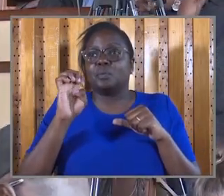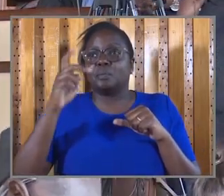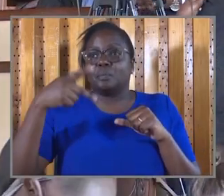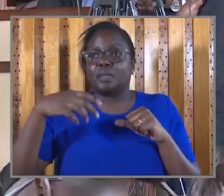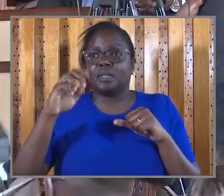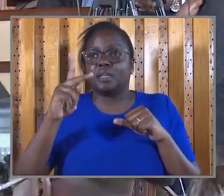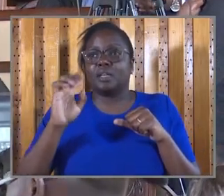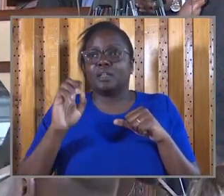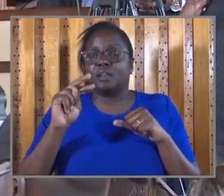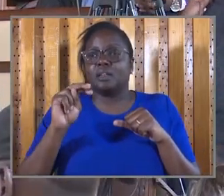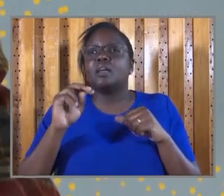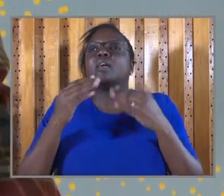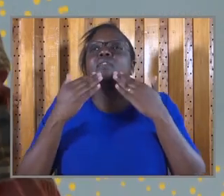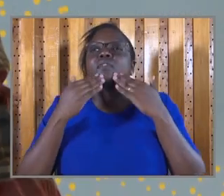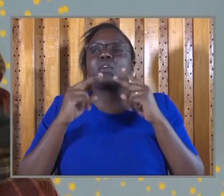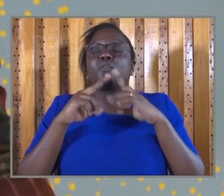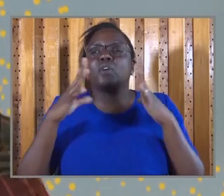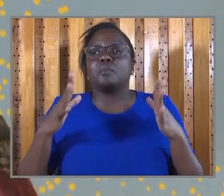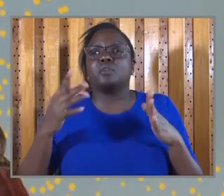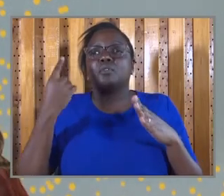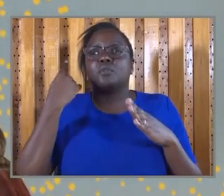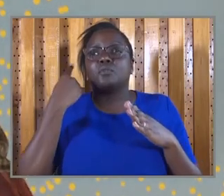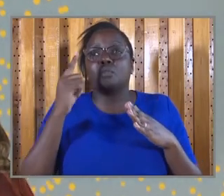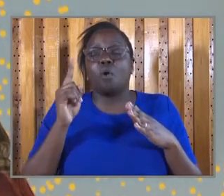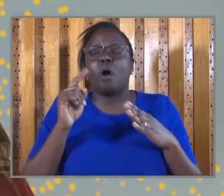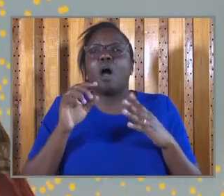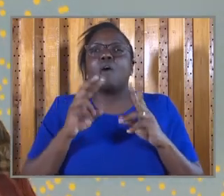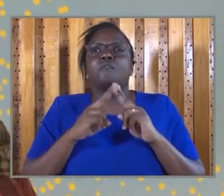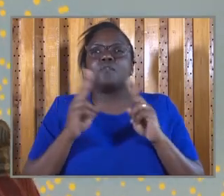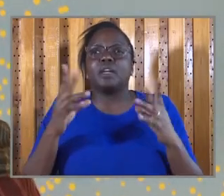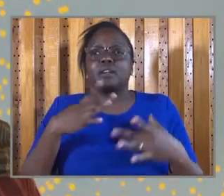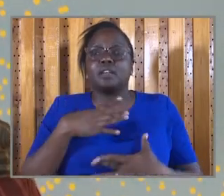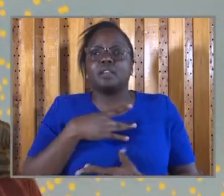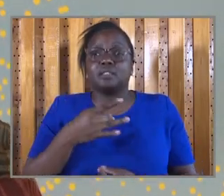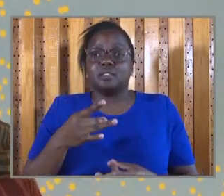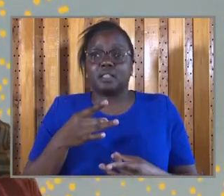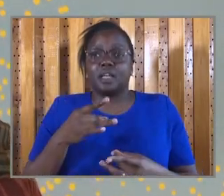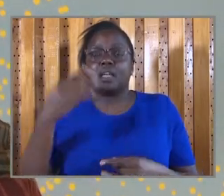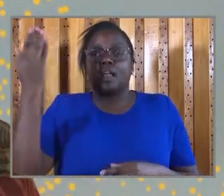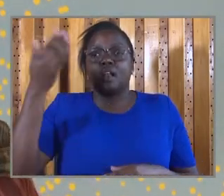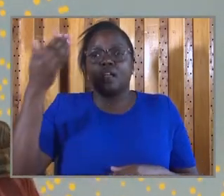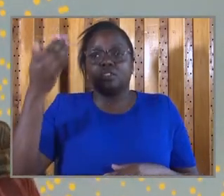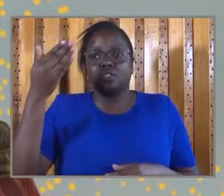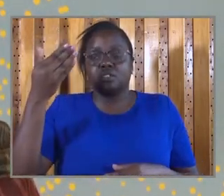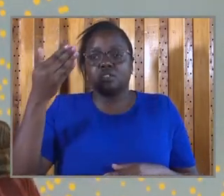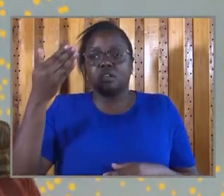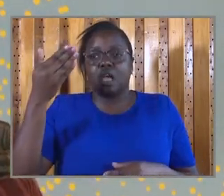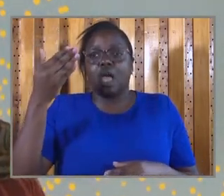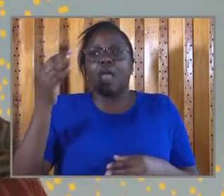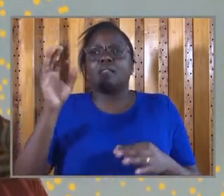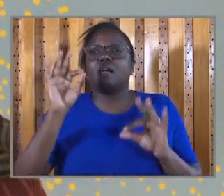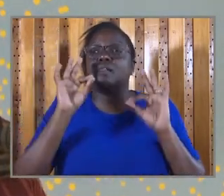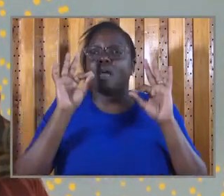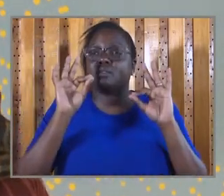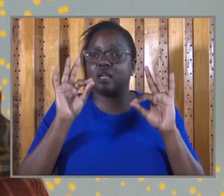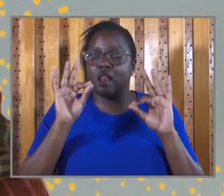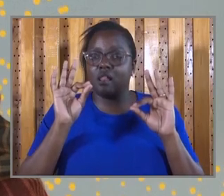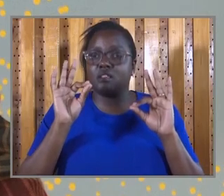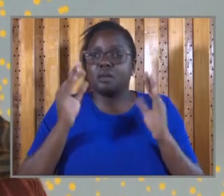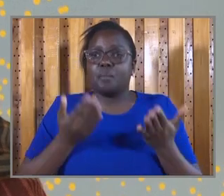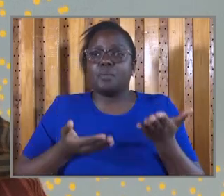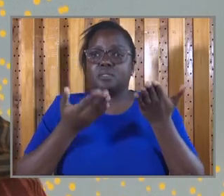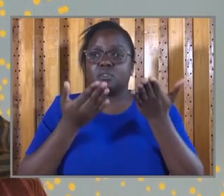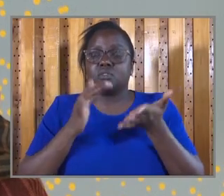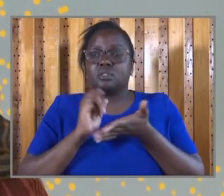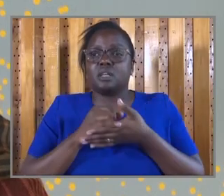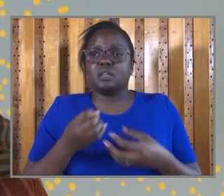Yeah, so thank you very much for a very interesting lecture, very interesting and excellent presentation that has